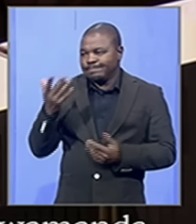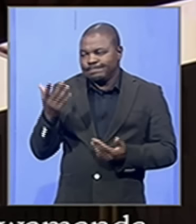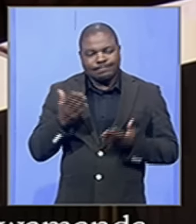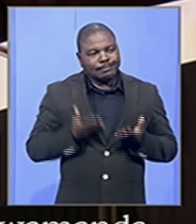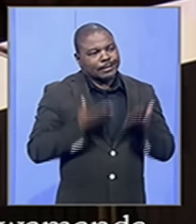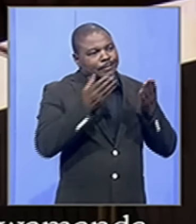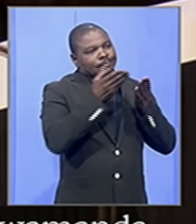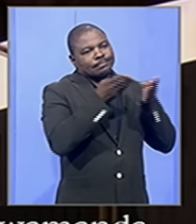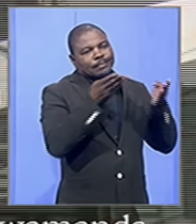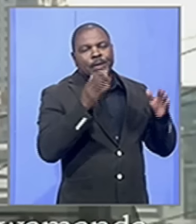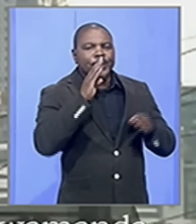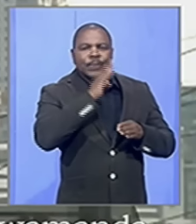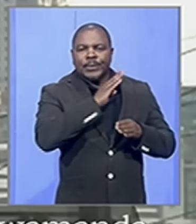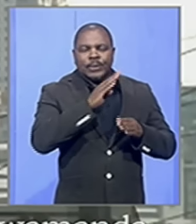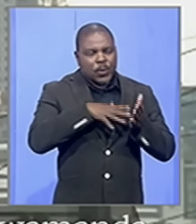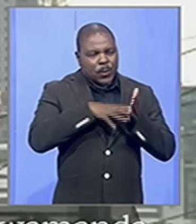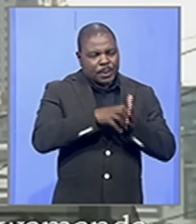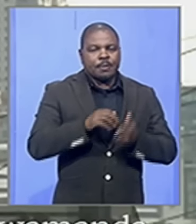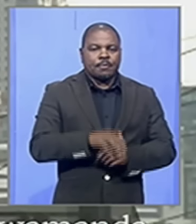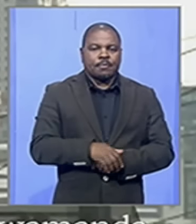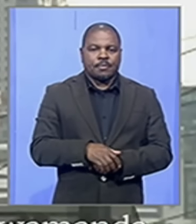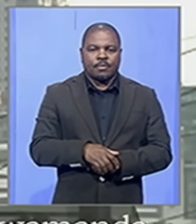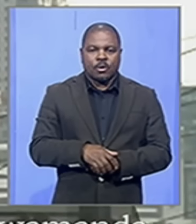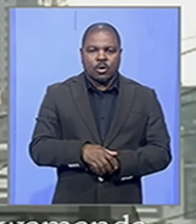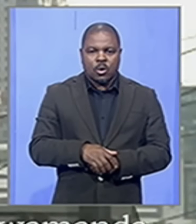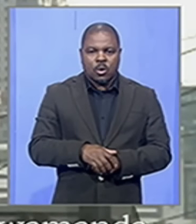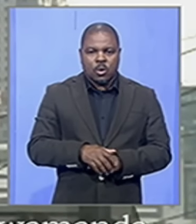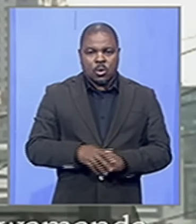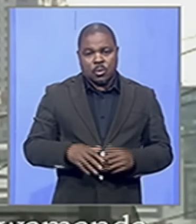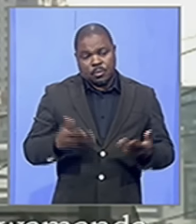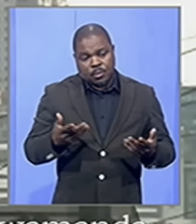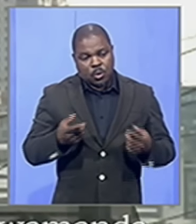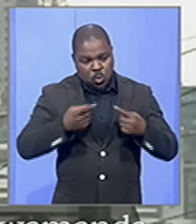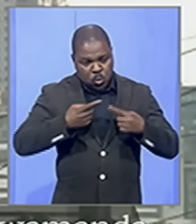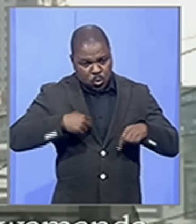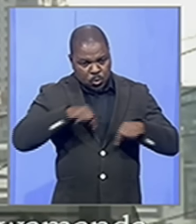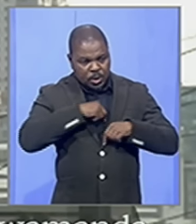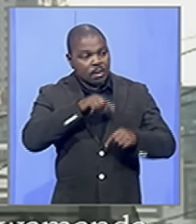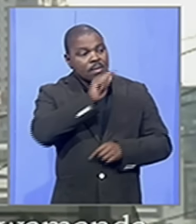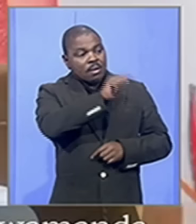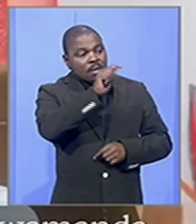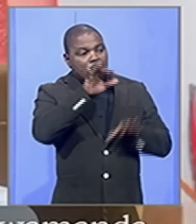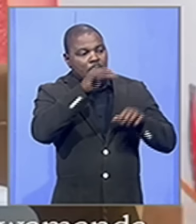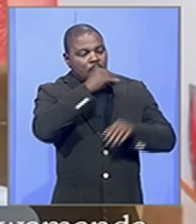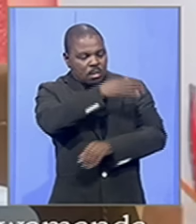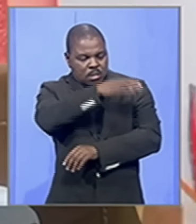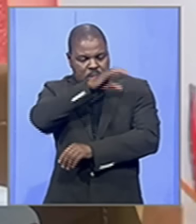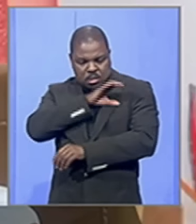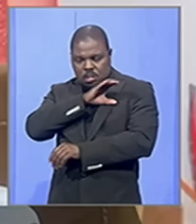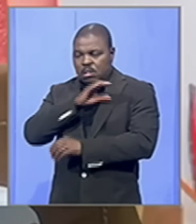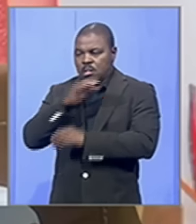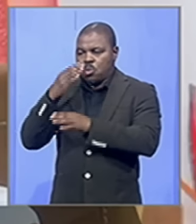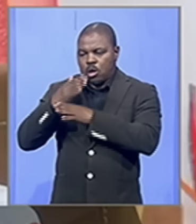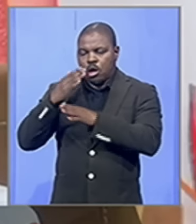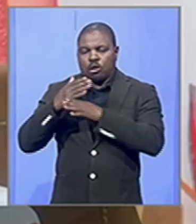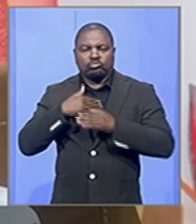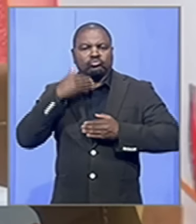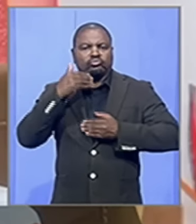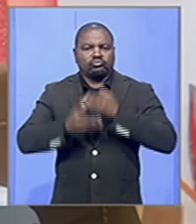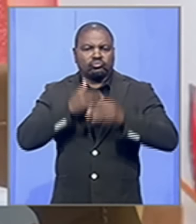ya ditirelo. We are entrusted by residents to discharge our duties, in particular relating to